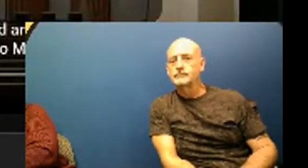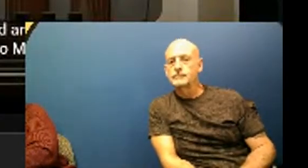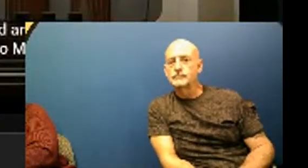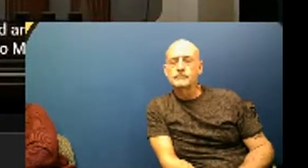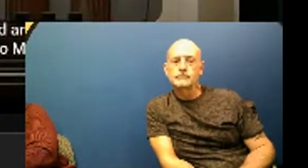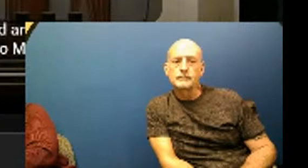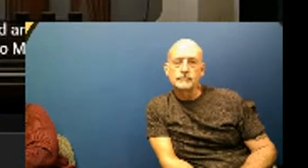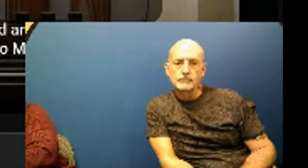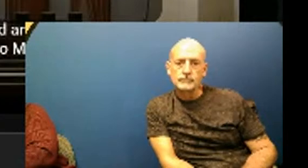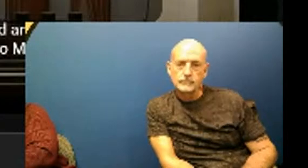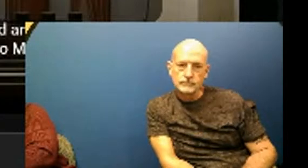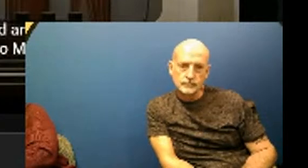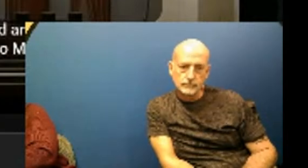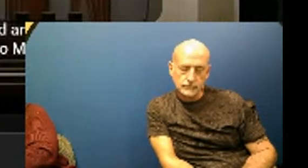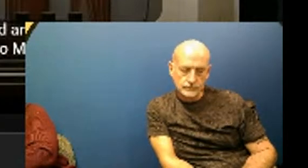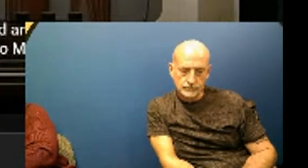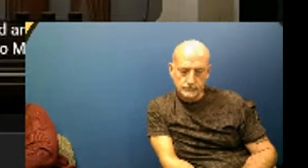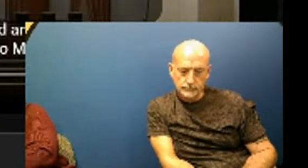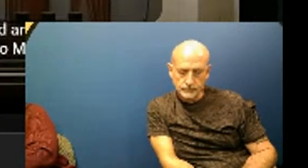this act about content